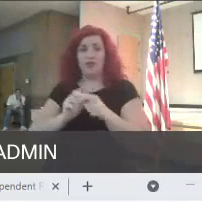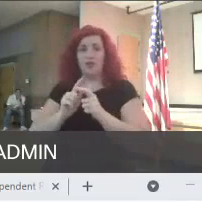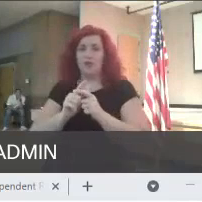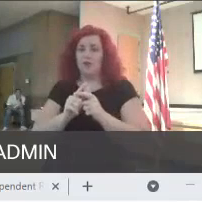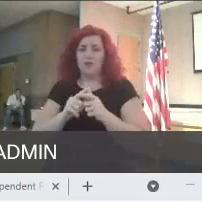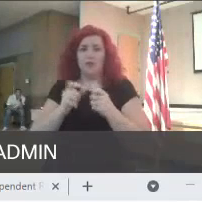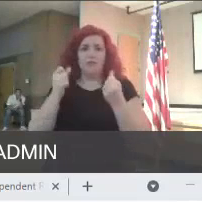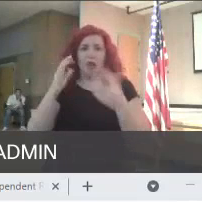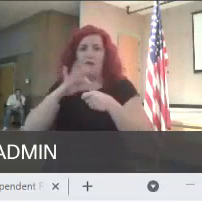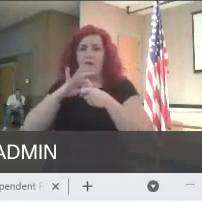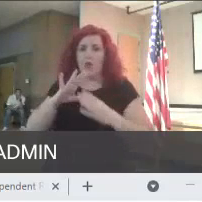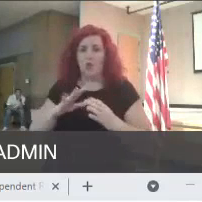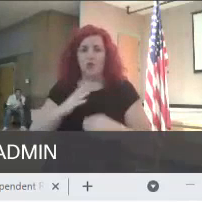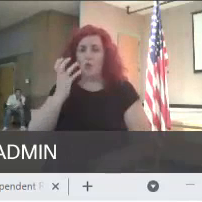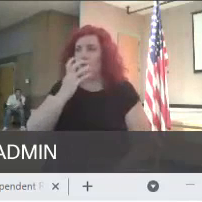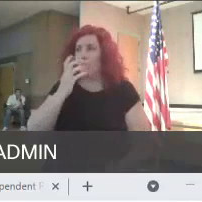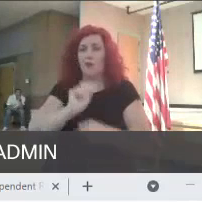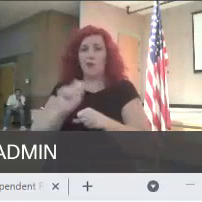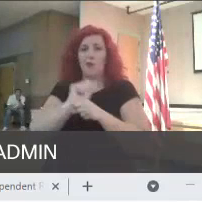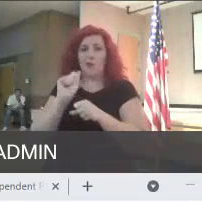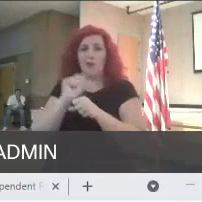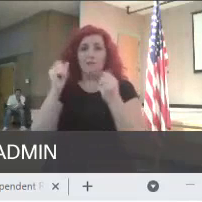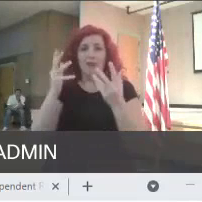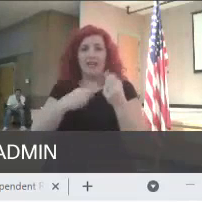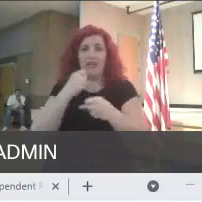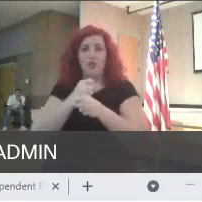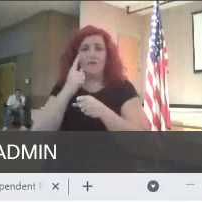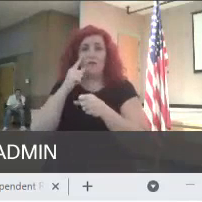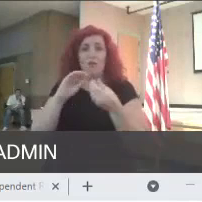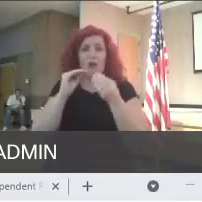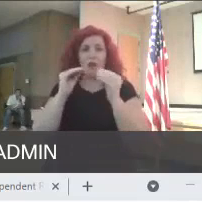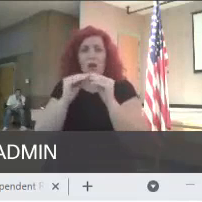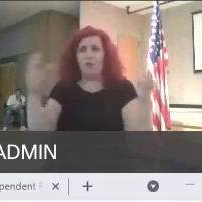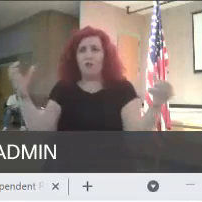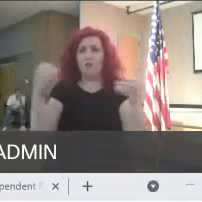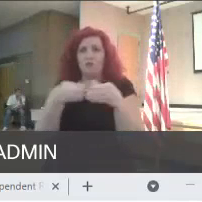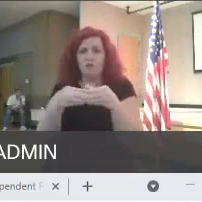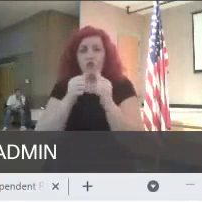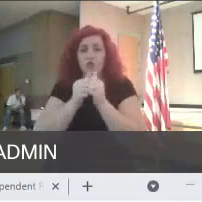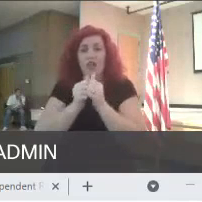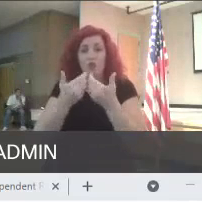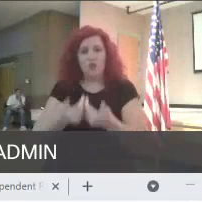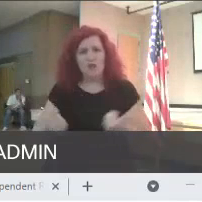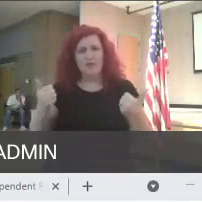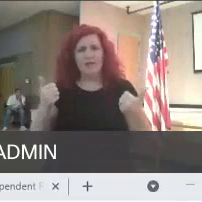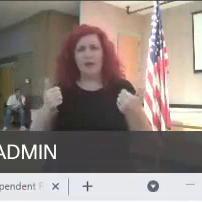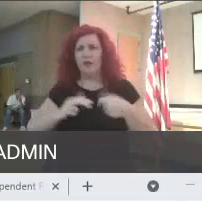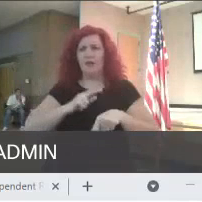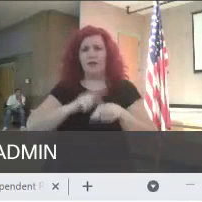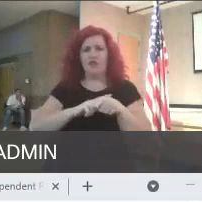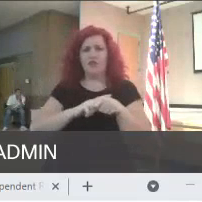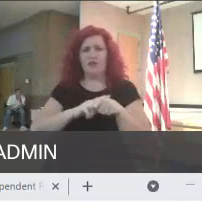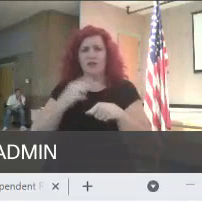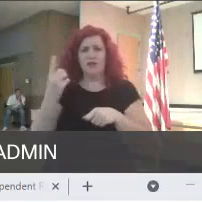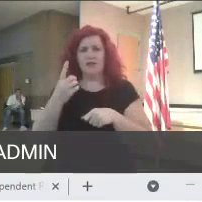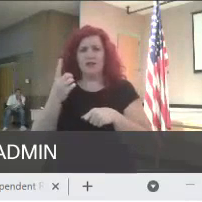worked many, many years to bring our numbers together, and to divide our nation is something that is